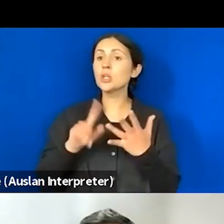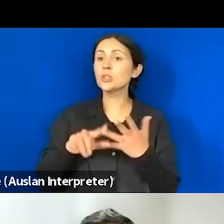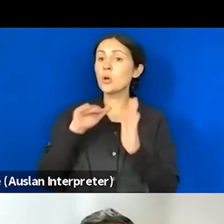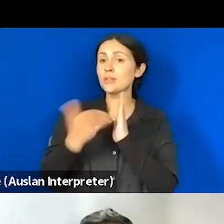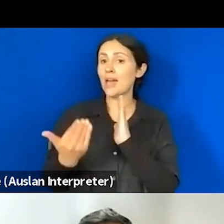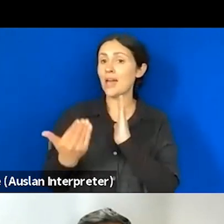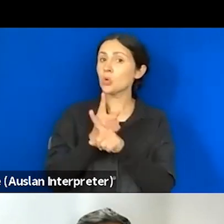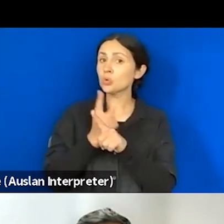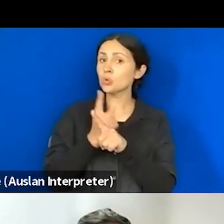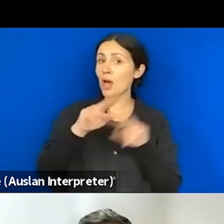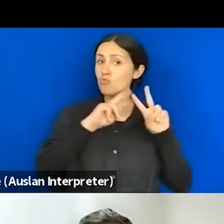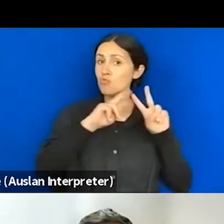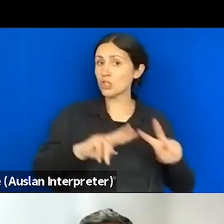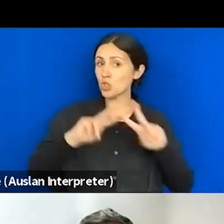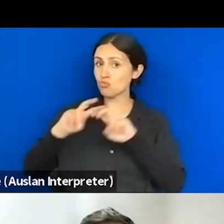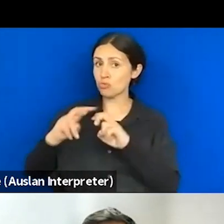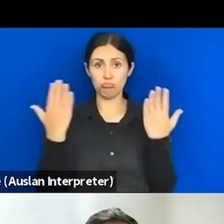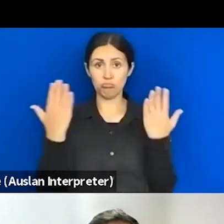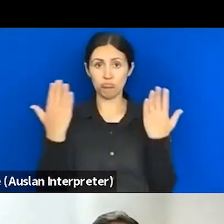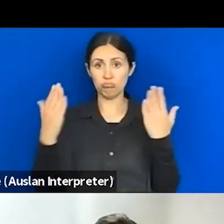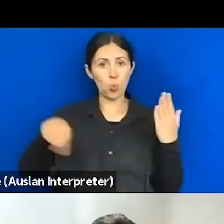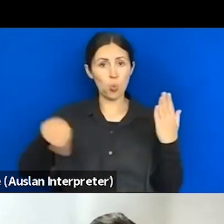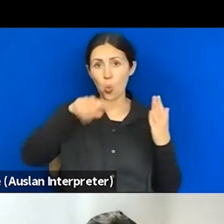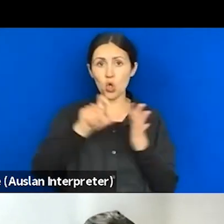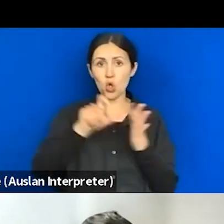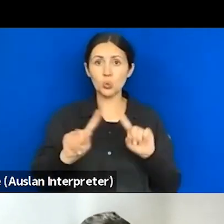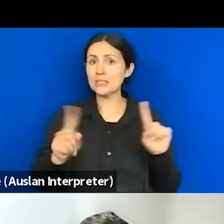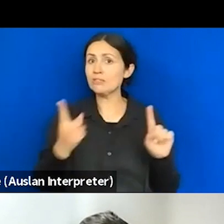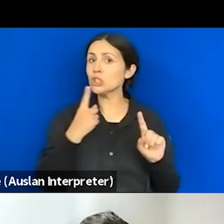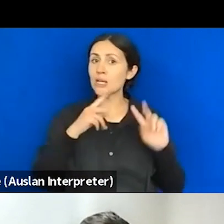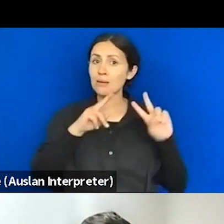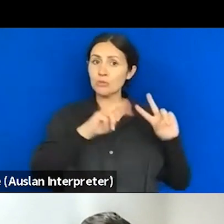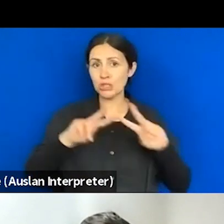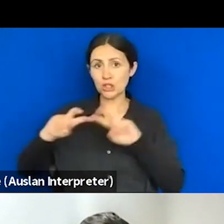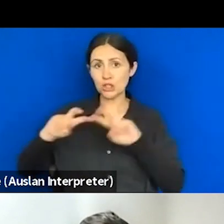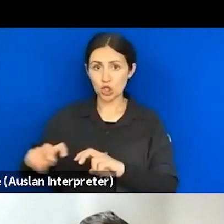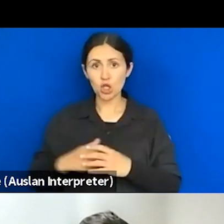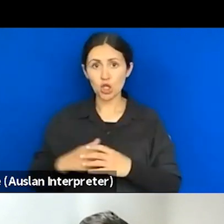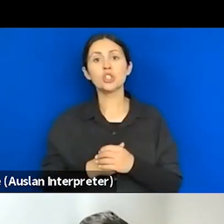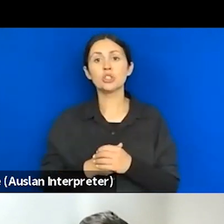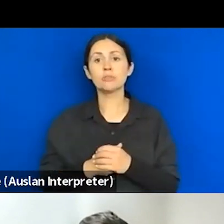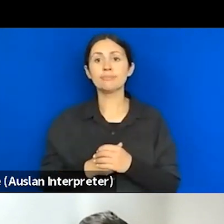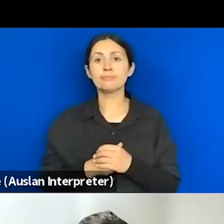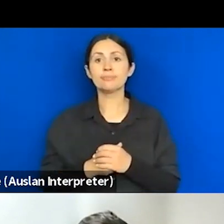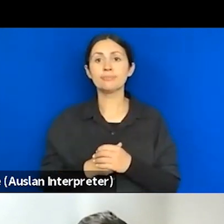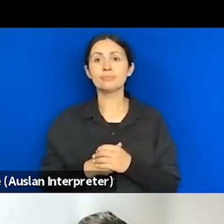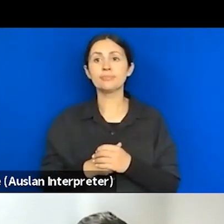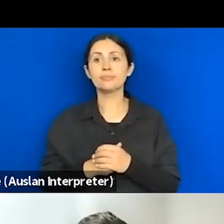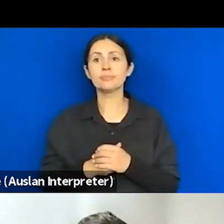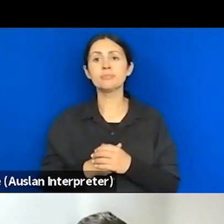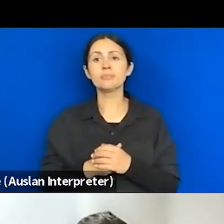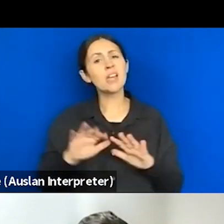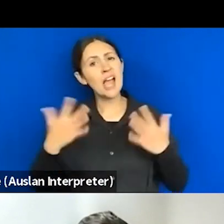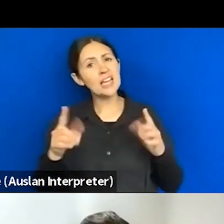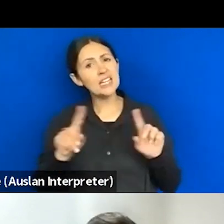work to the work done by Peter Hendrick's group, and what differences you think there